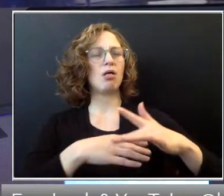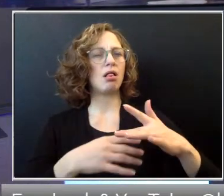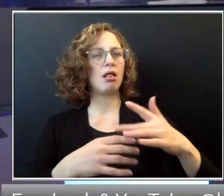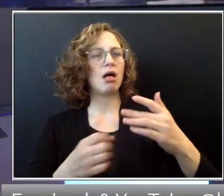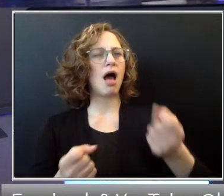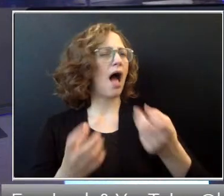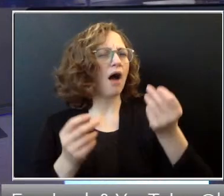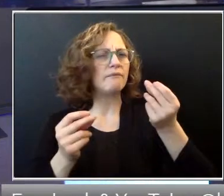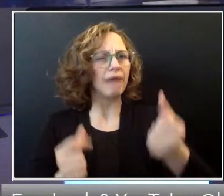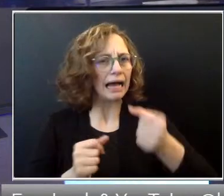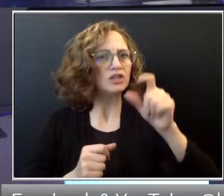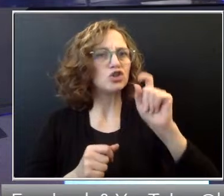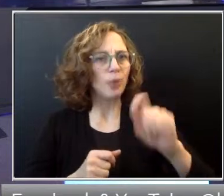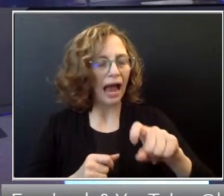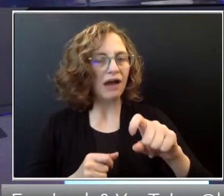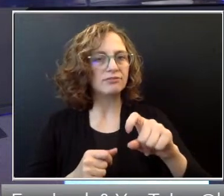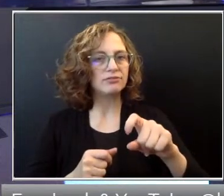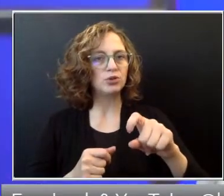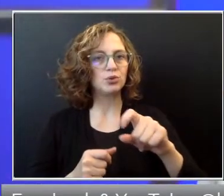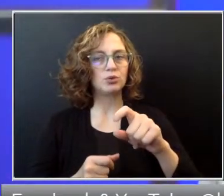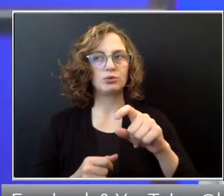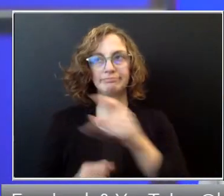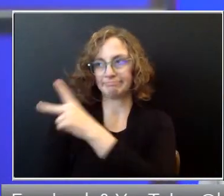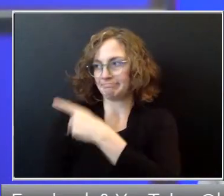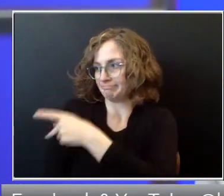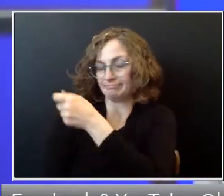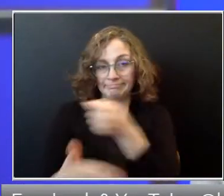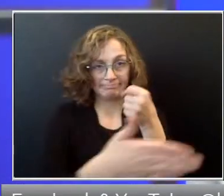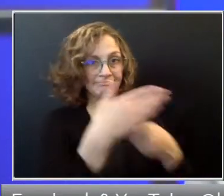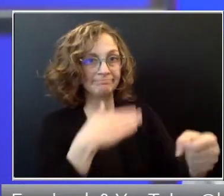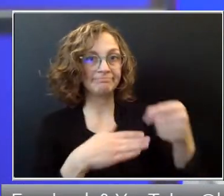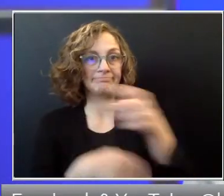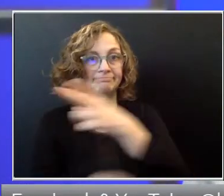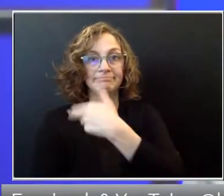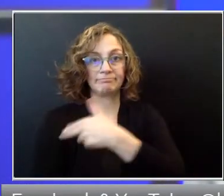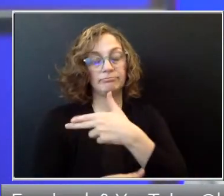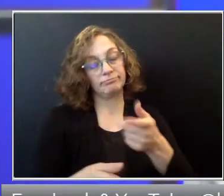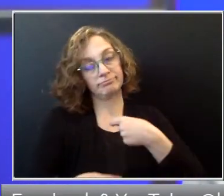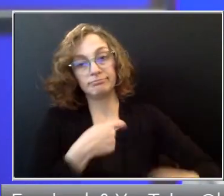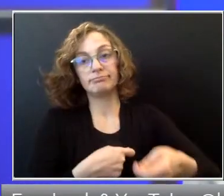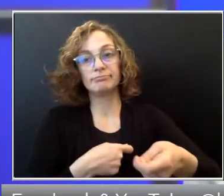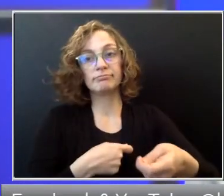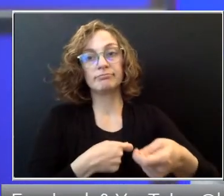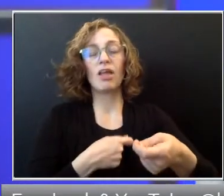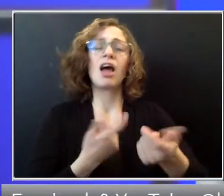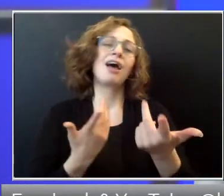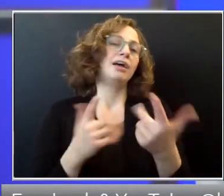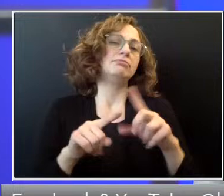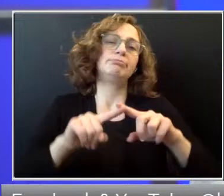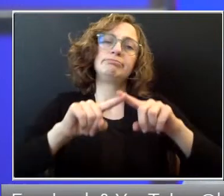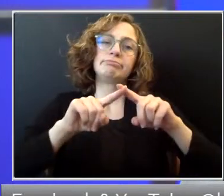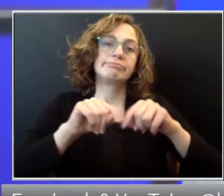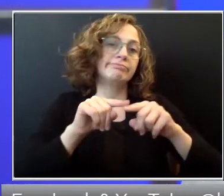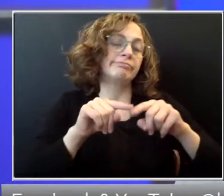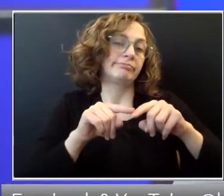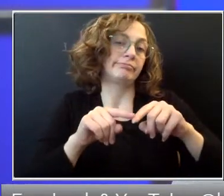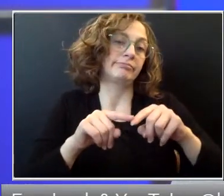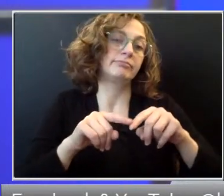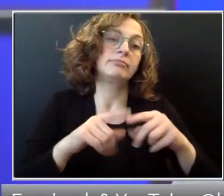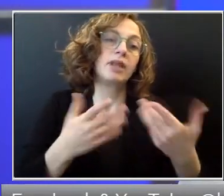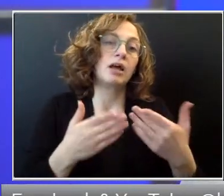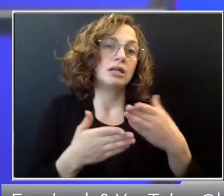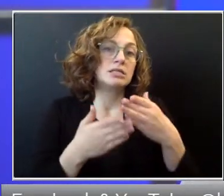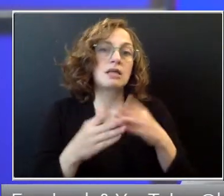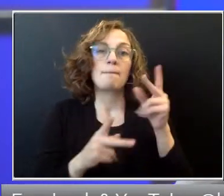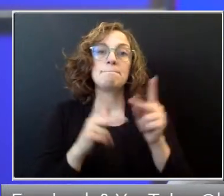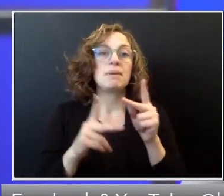and get that heart into her? It varies. I mean, we have people that are getting transplanted who live 4 hours away from us